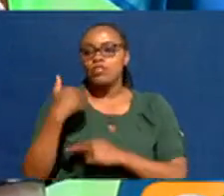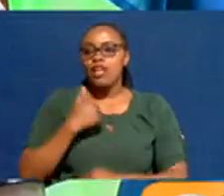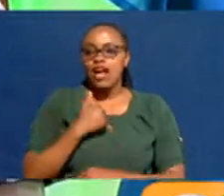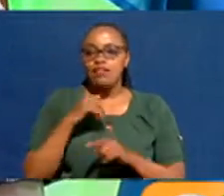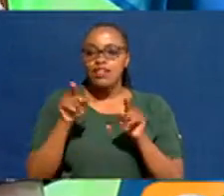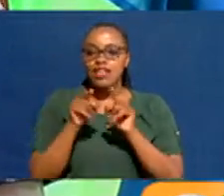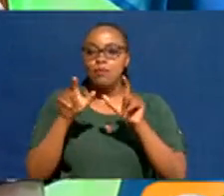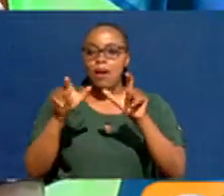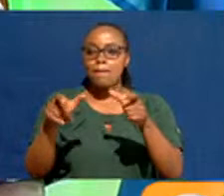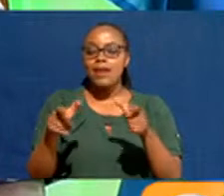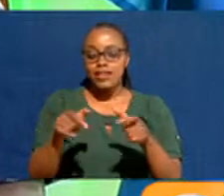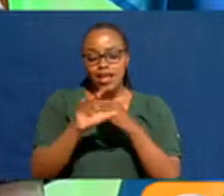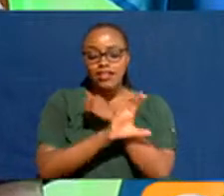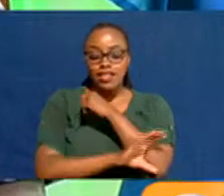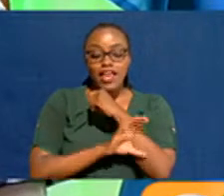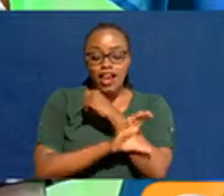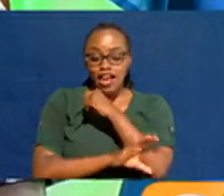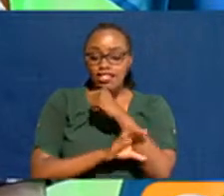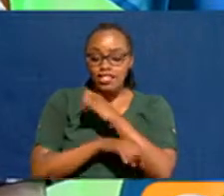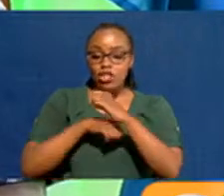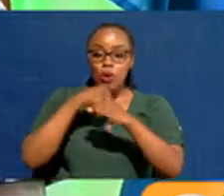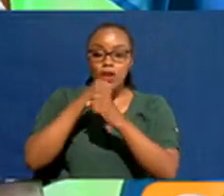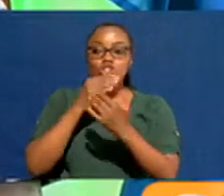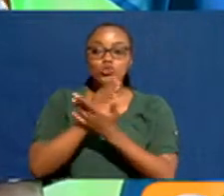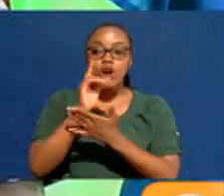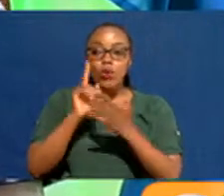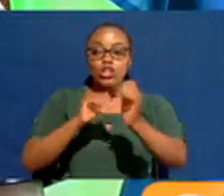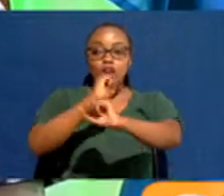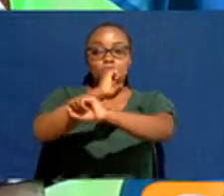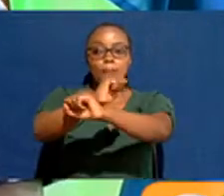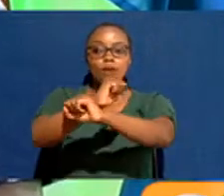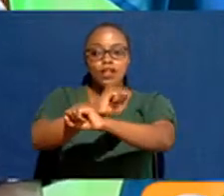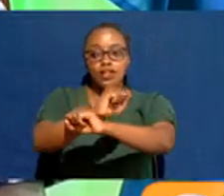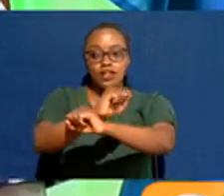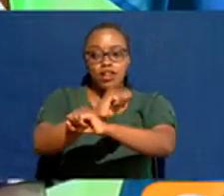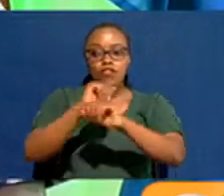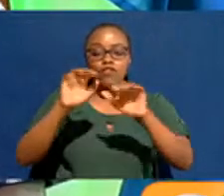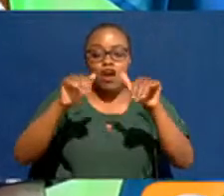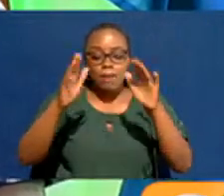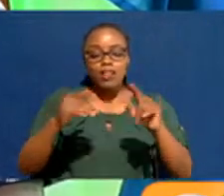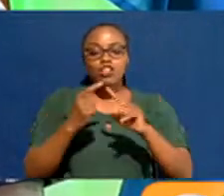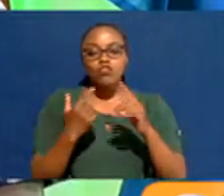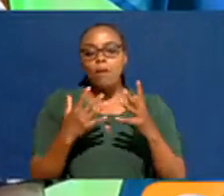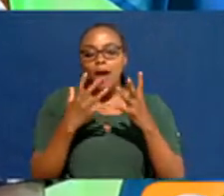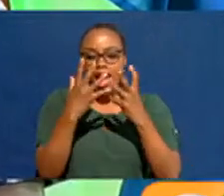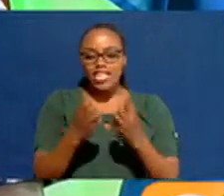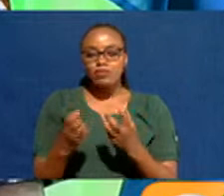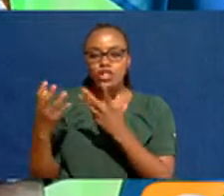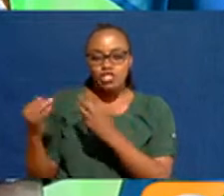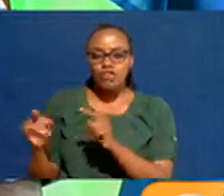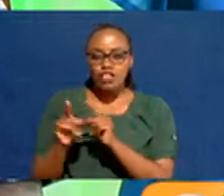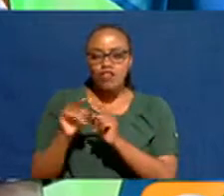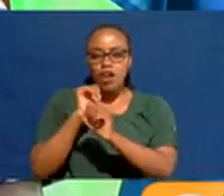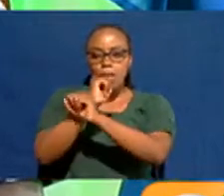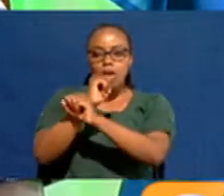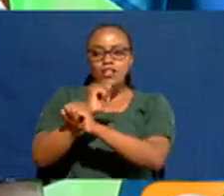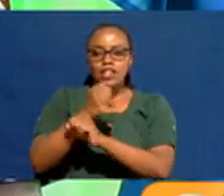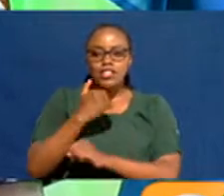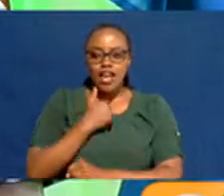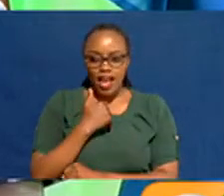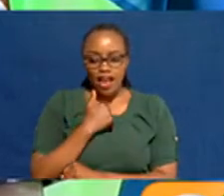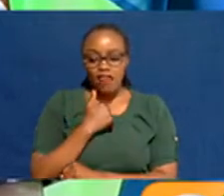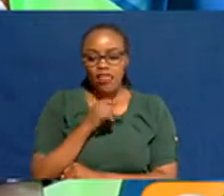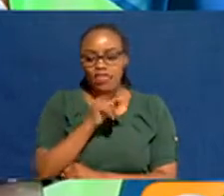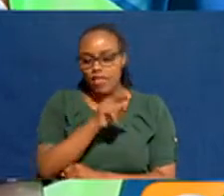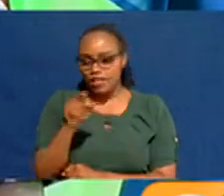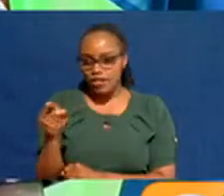as leaders of this country to make sure that we protect the farmers from exploitation. Okay. We make sure we protect consumers from